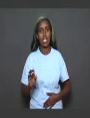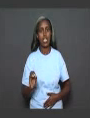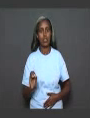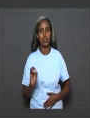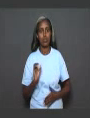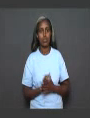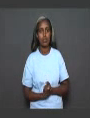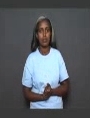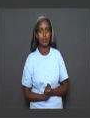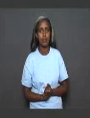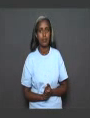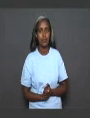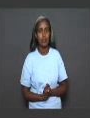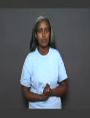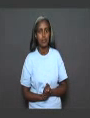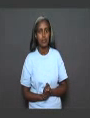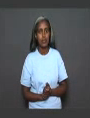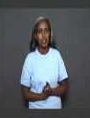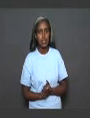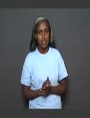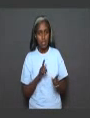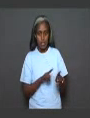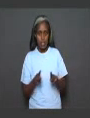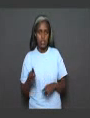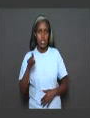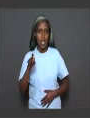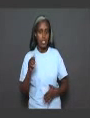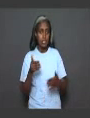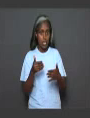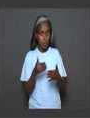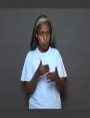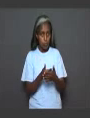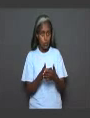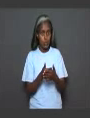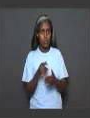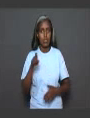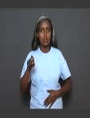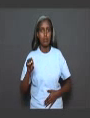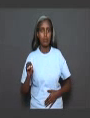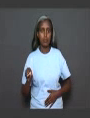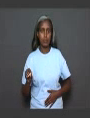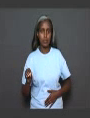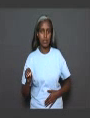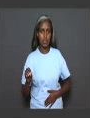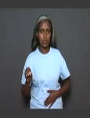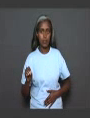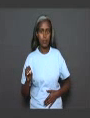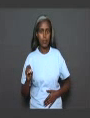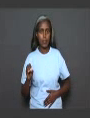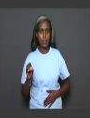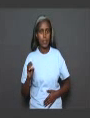x naught as x approaches x naught